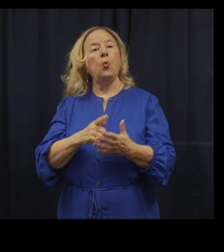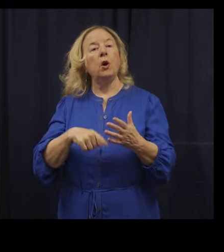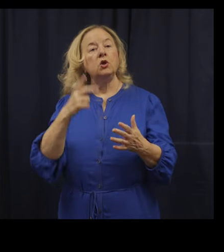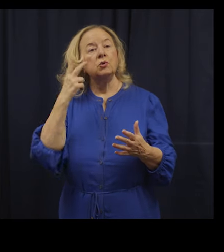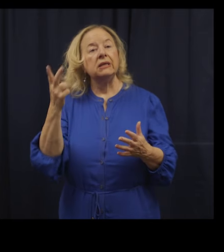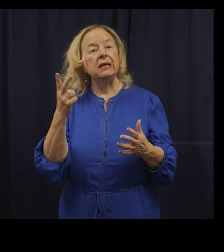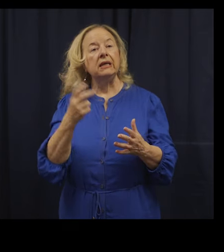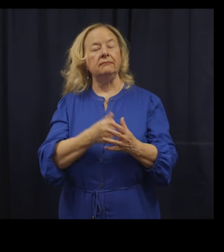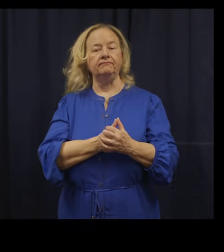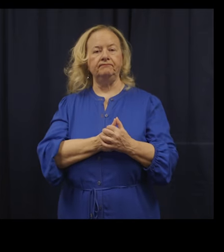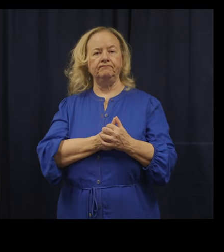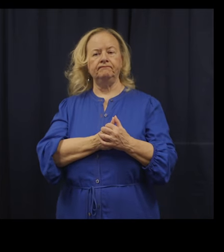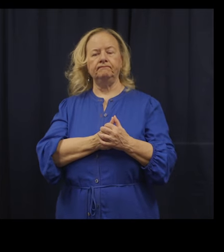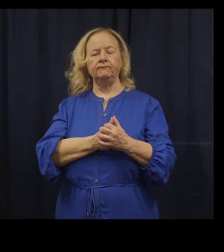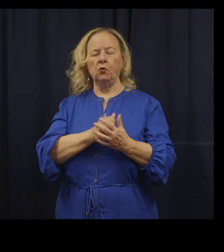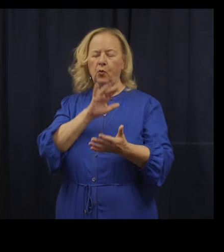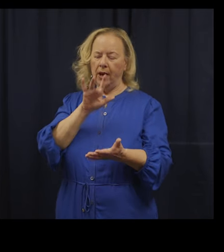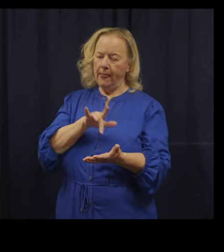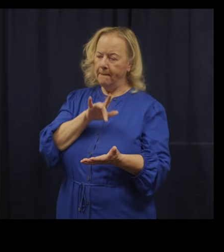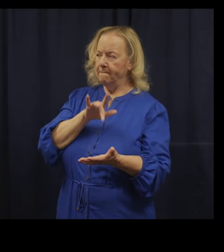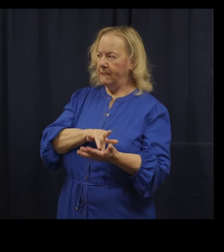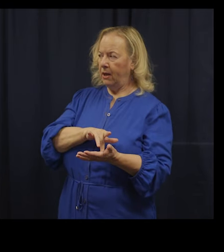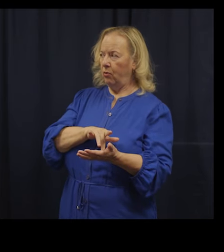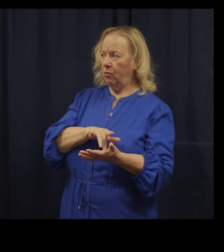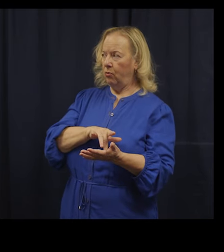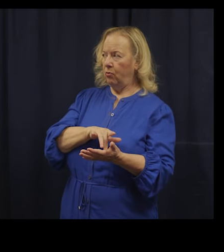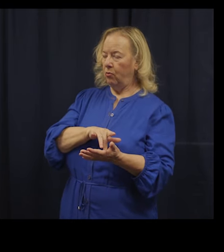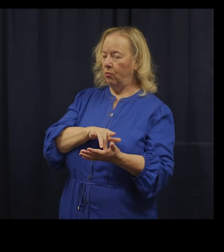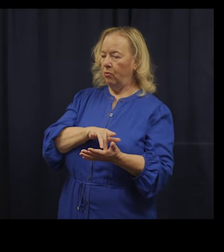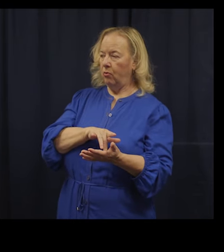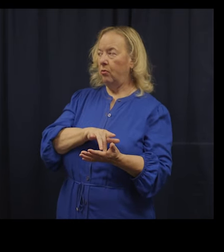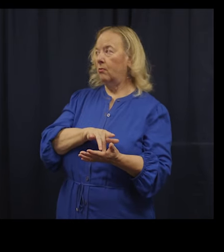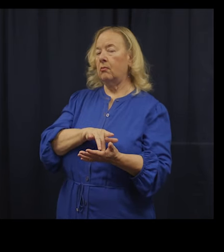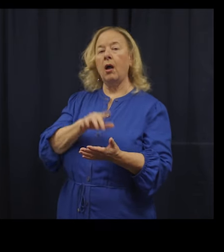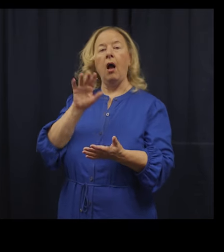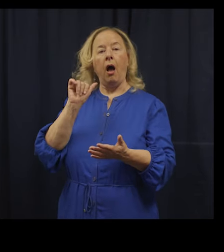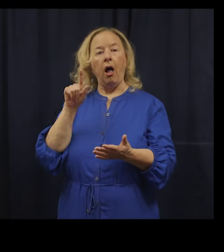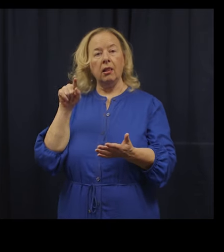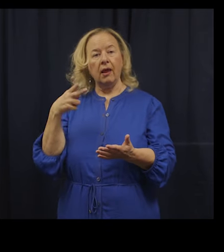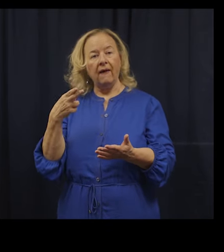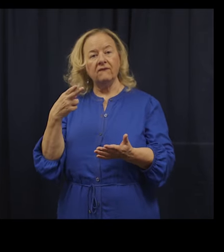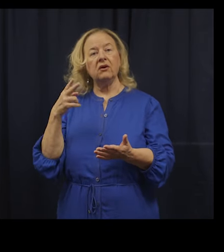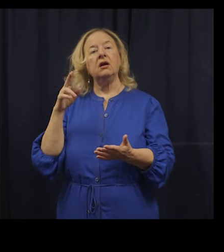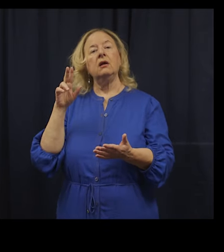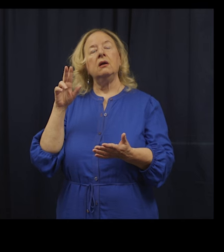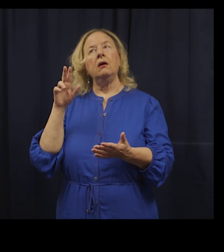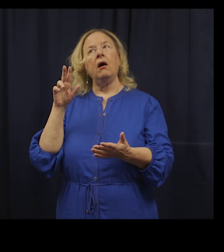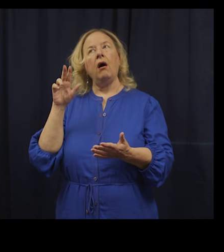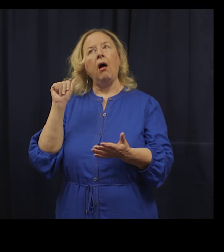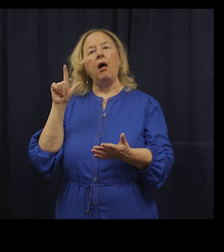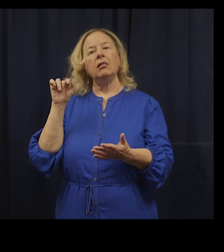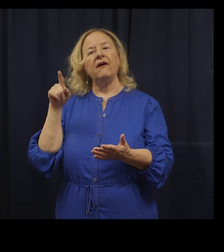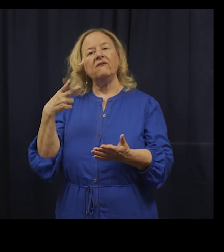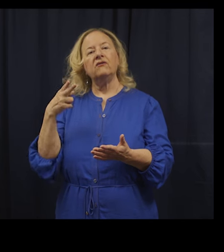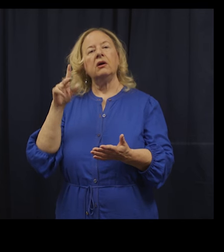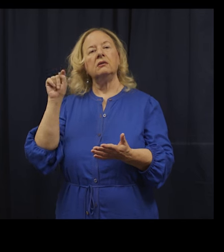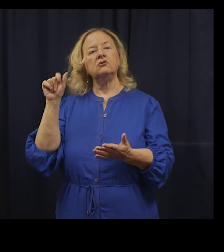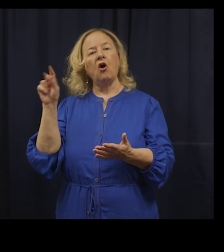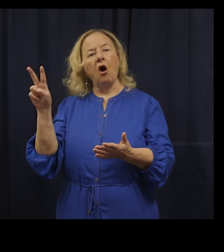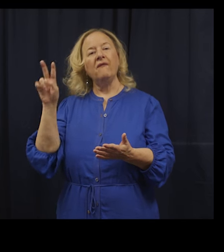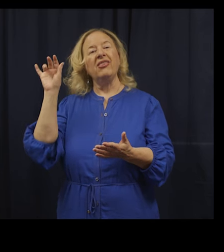here? Right in the middle is the Aleph Tav. The Aleph Tav